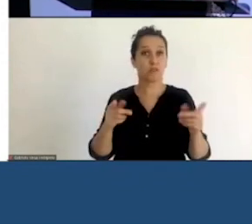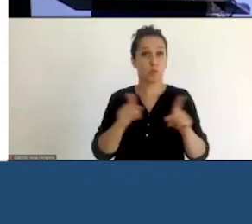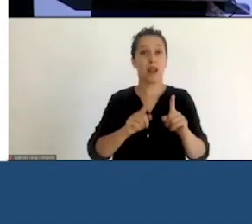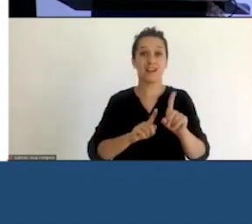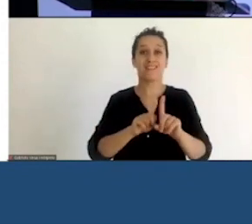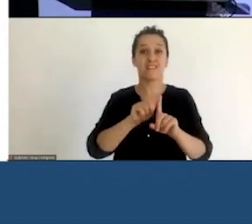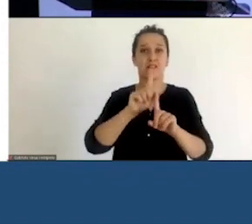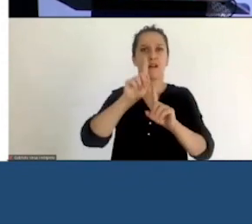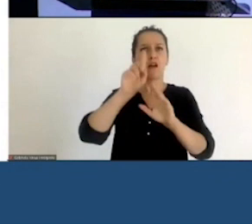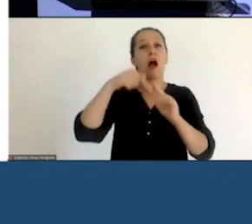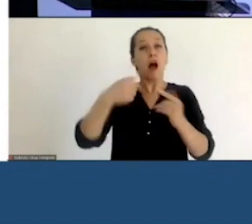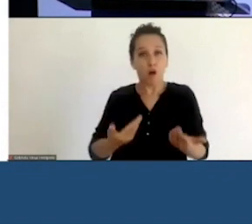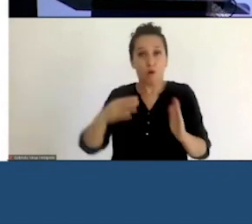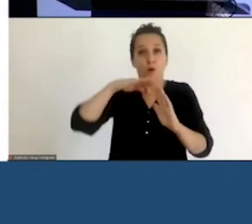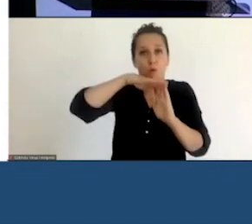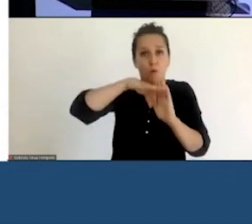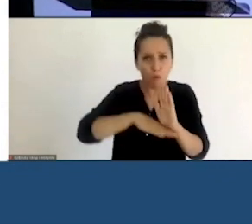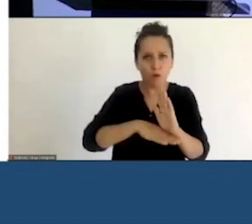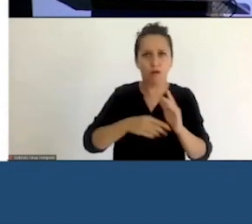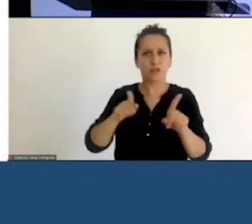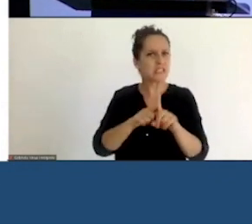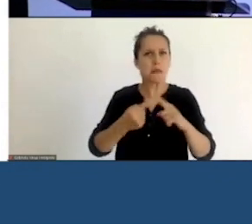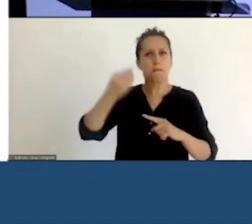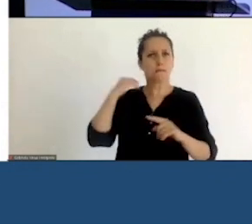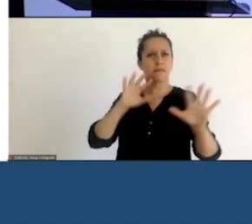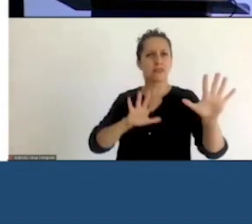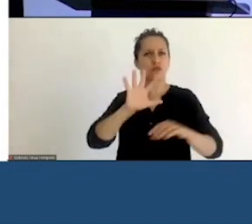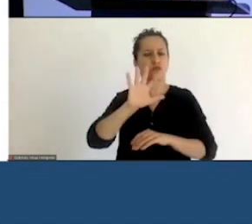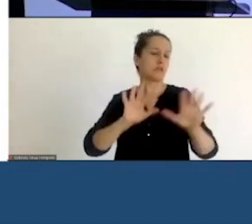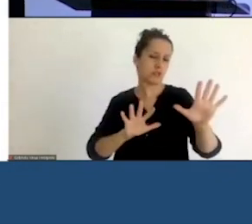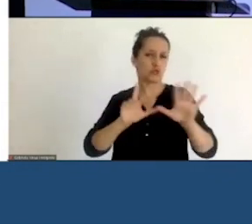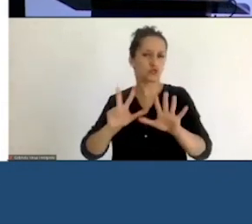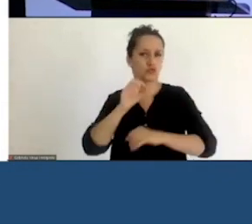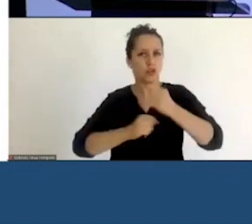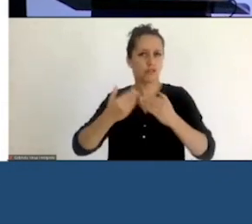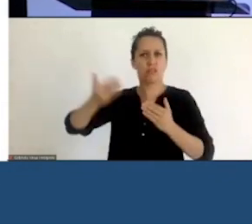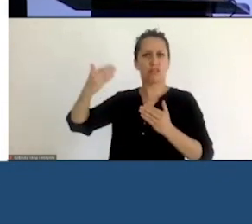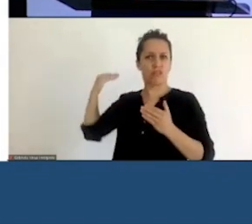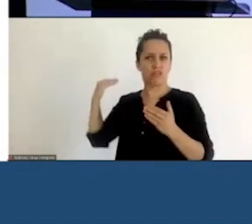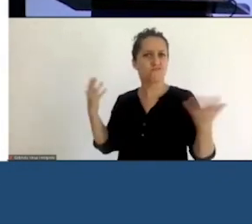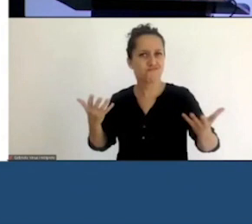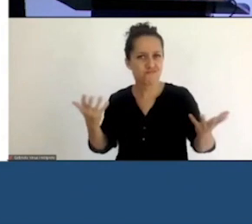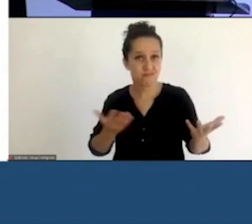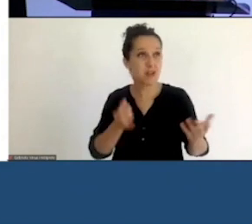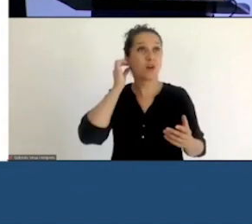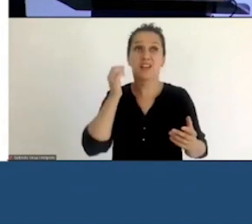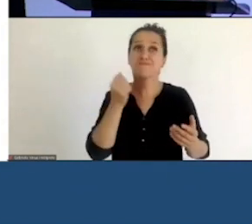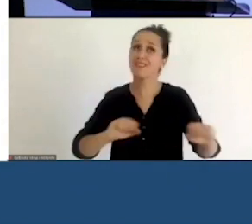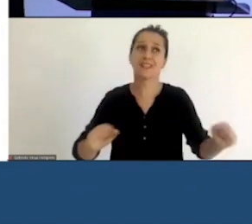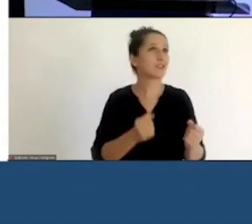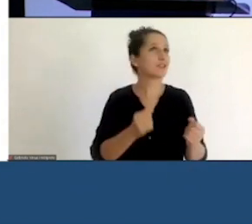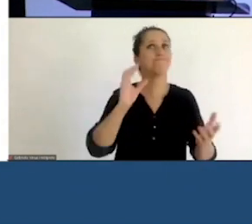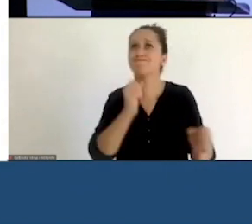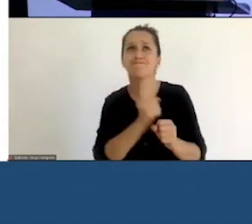We have a setback of 18 years with regards to women working in the labor market, because they